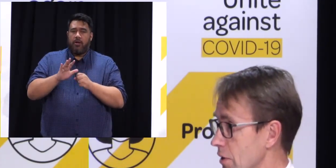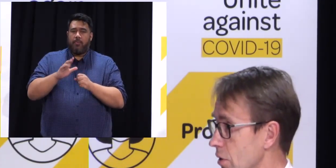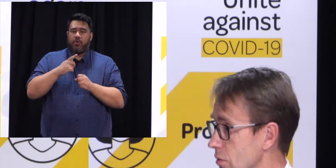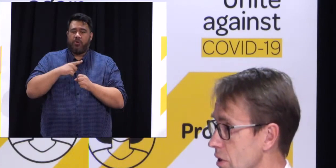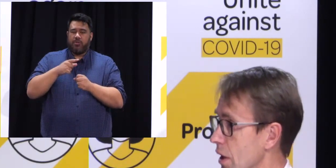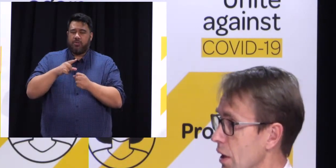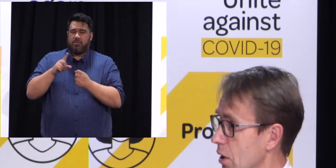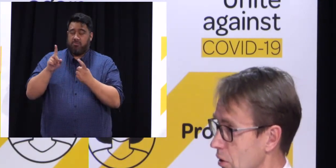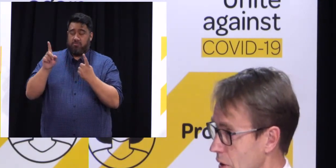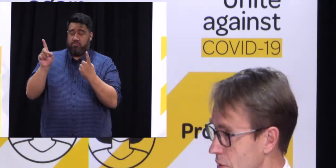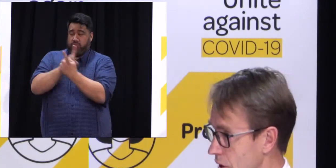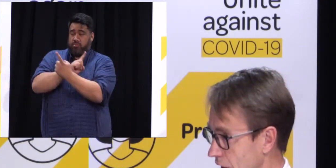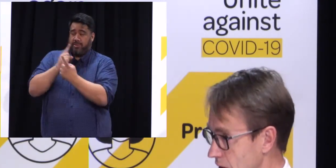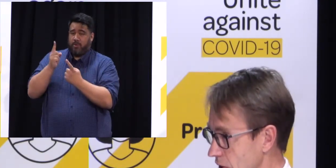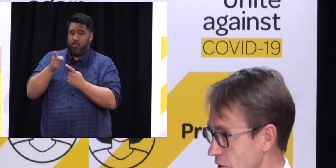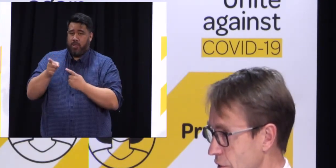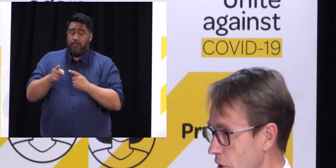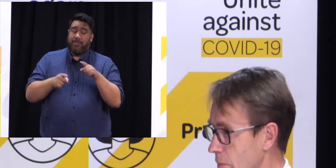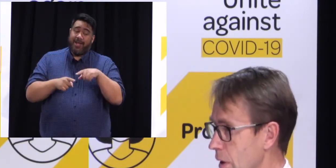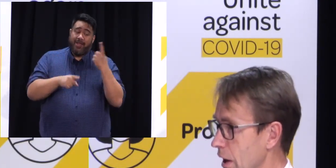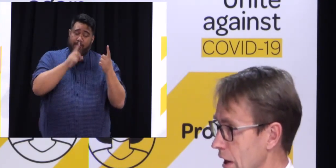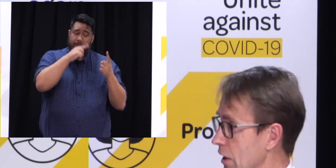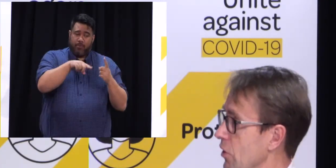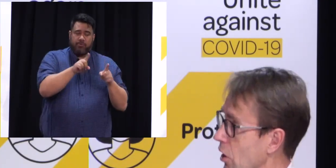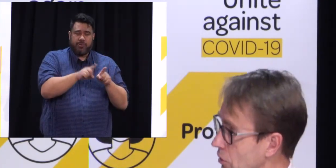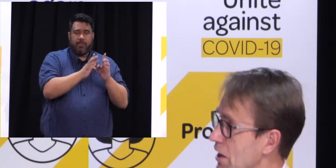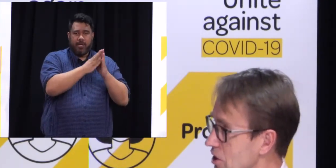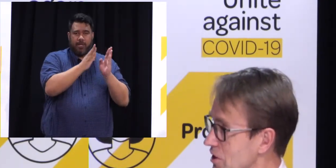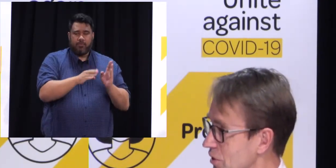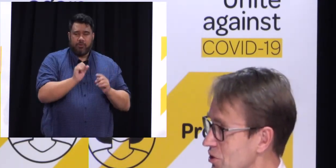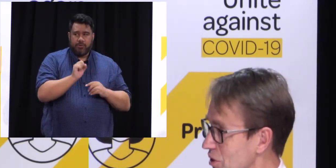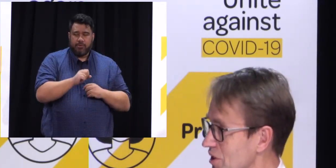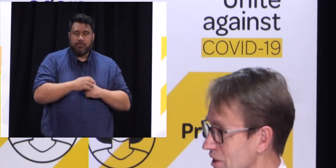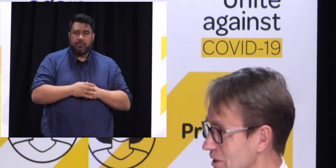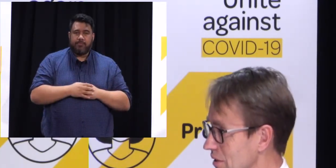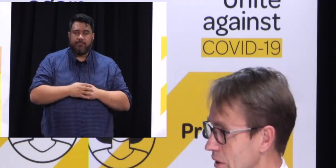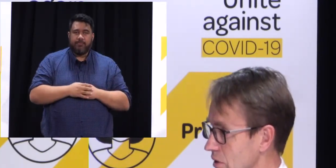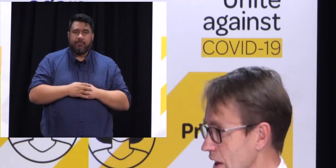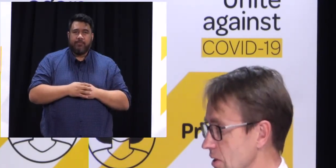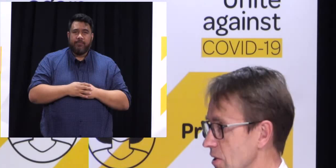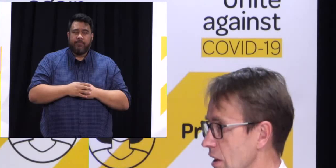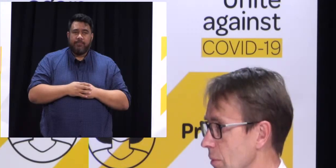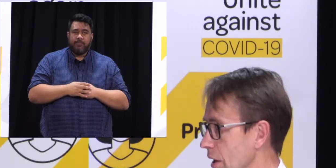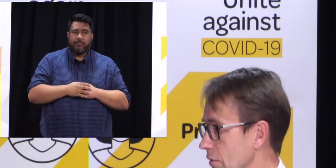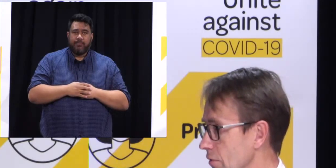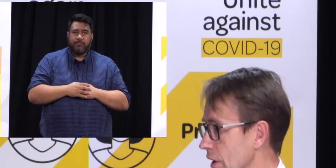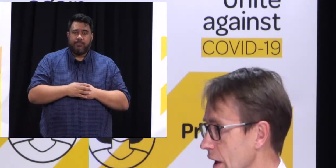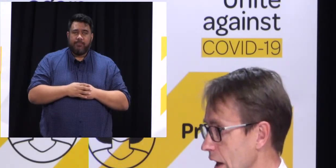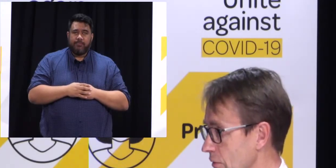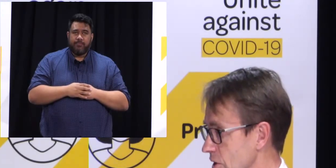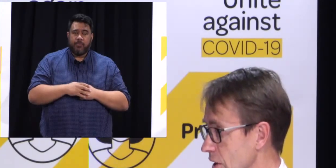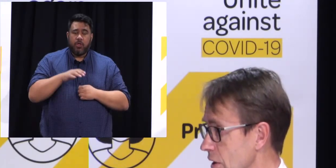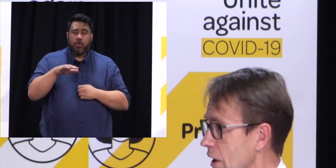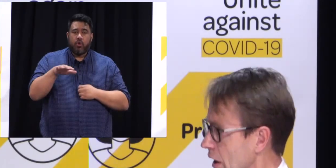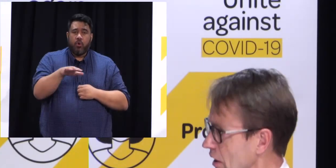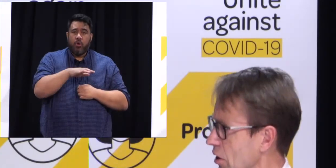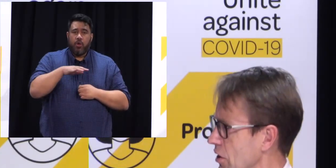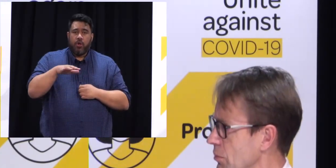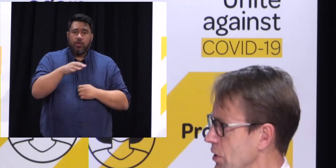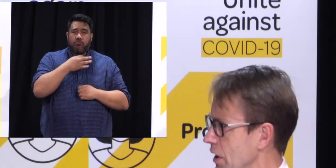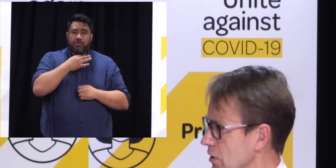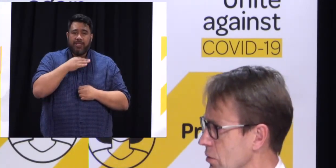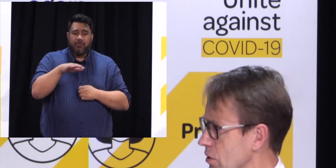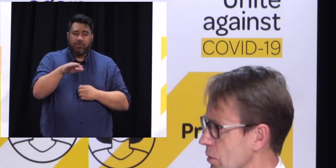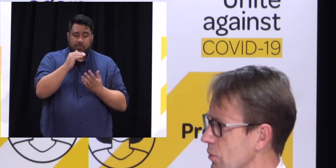within households. No cases from any of the locations of interest that those cases here might have visited. And the other